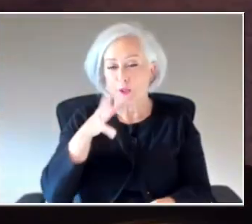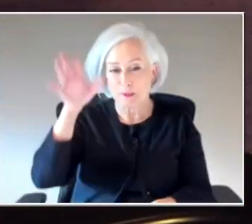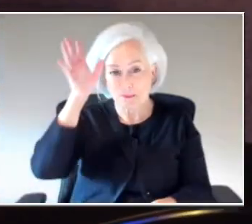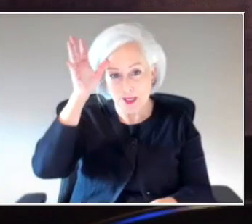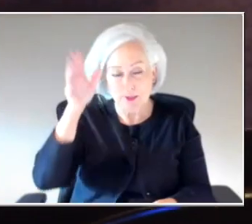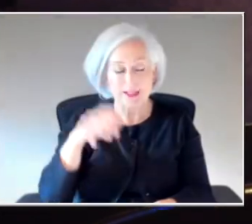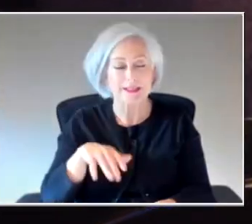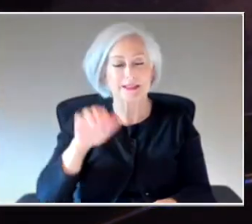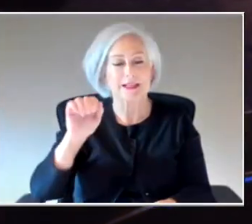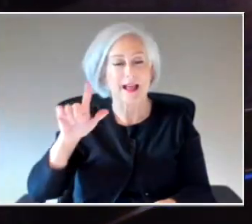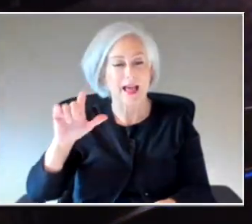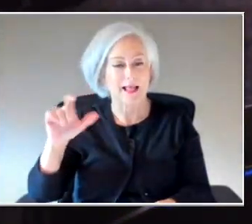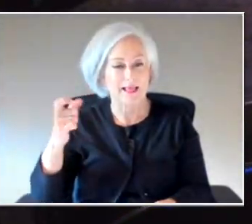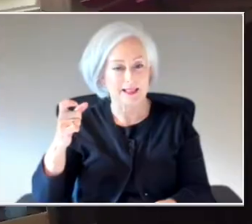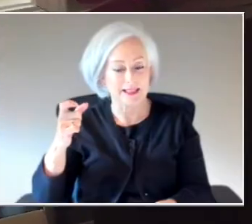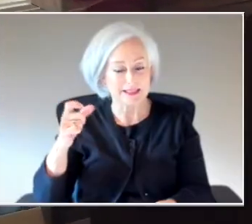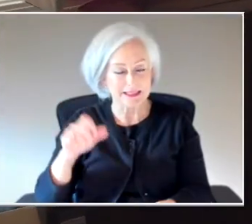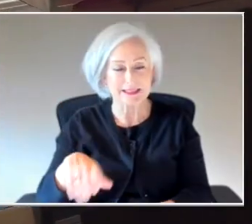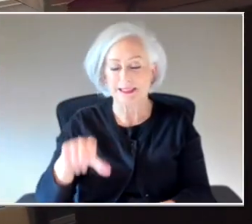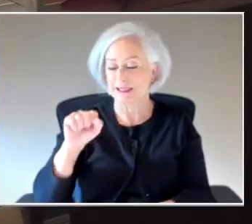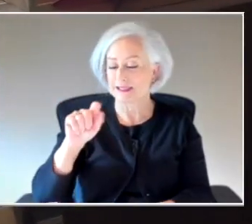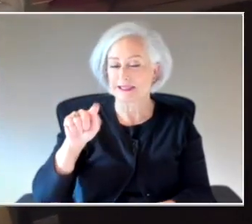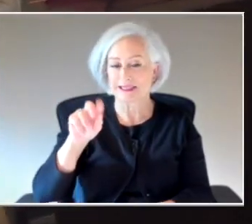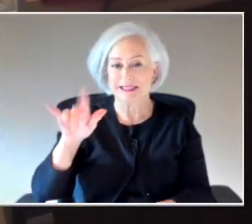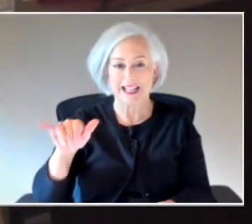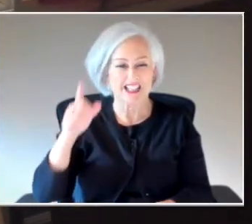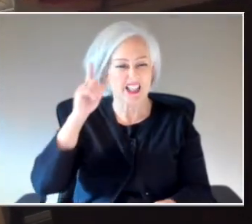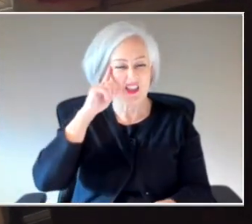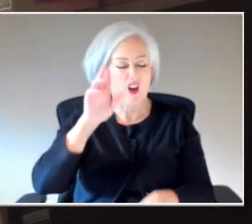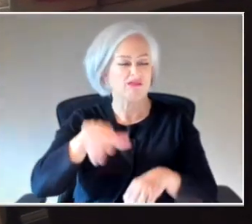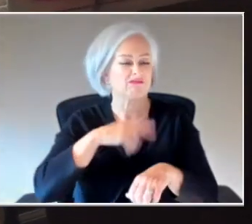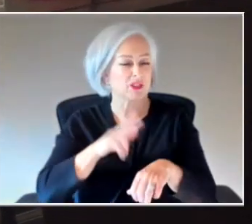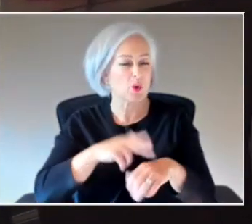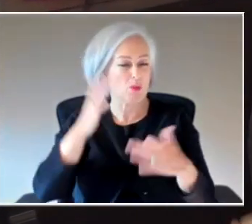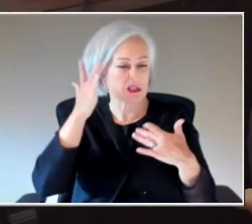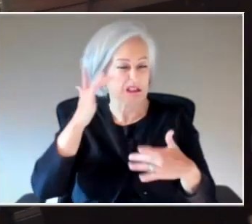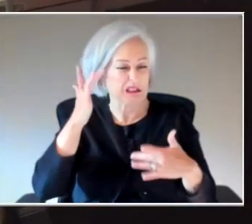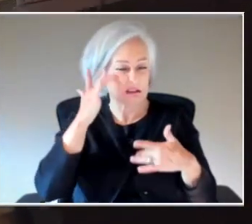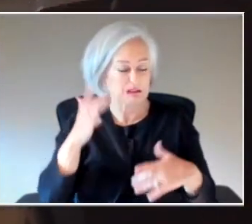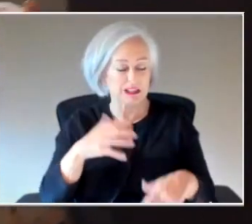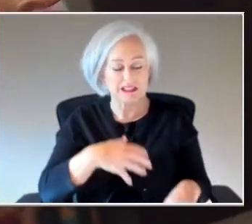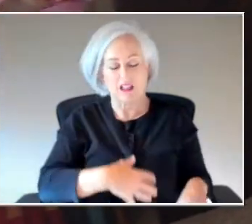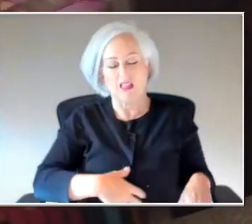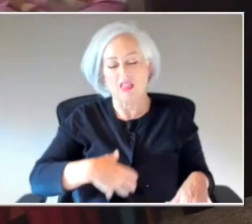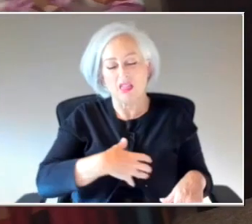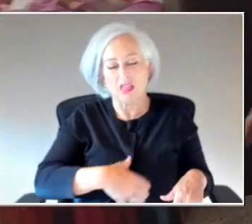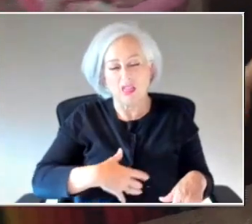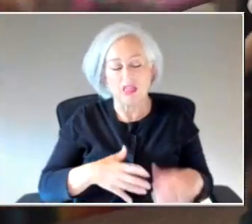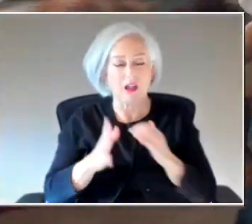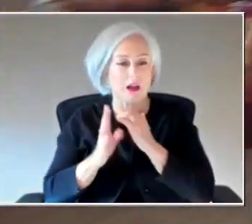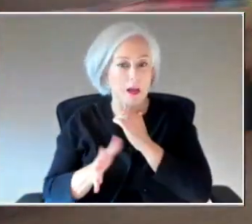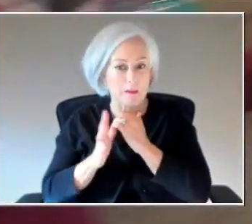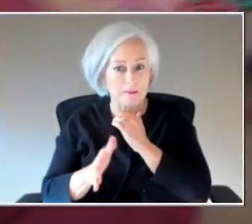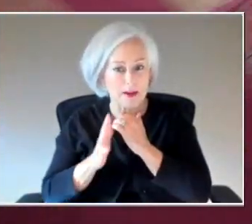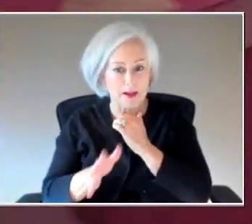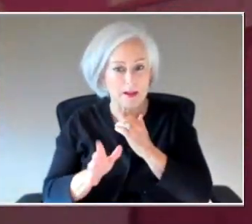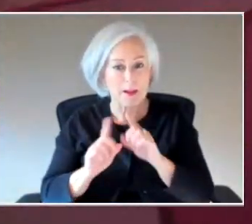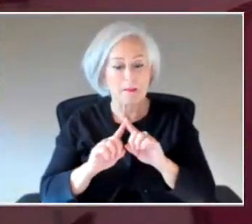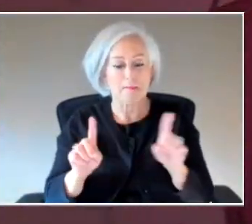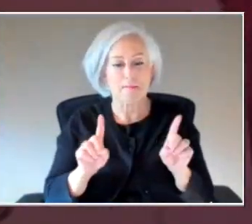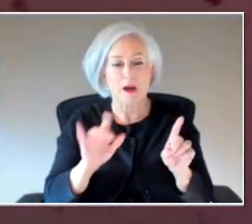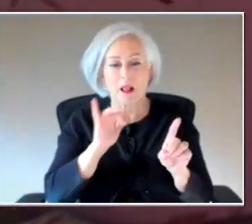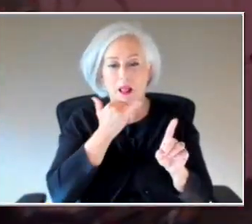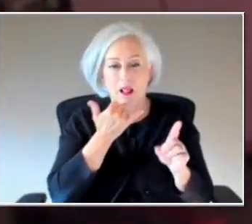typical case of upset stomach and diarrhea. Mommy. Yeah. Turns out Addie had sugar toxin producing